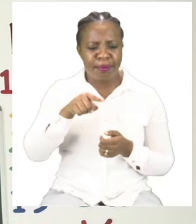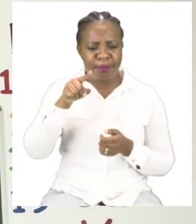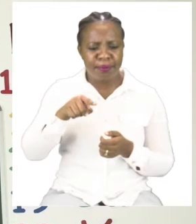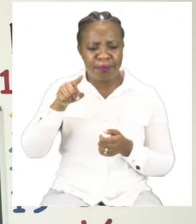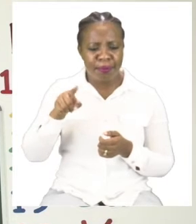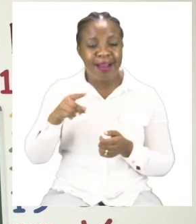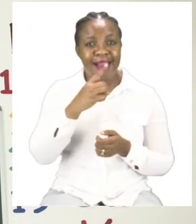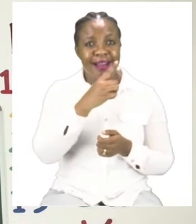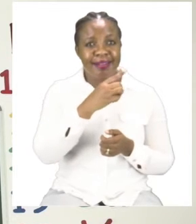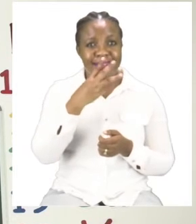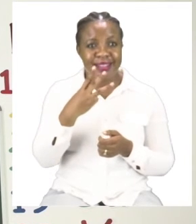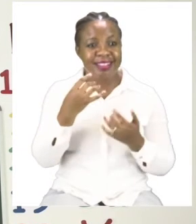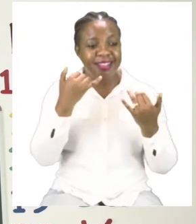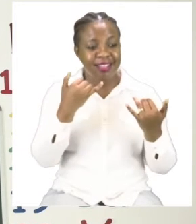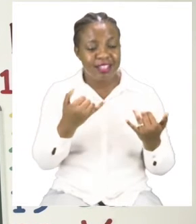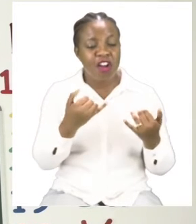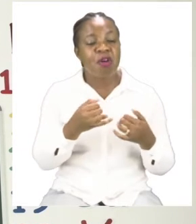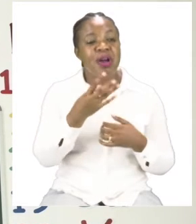those sticks. Let's go.